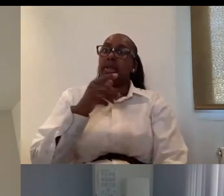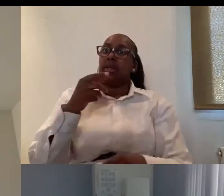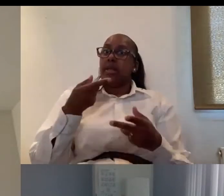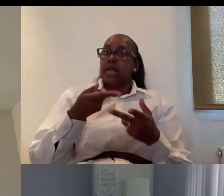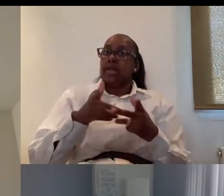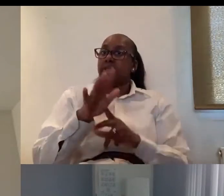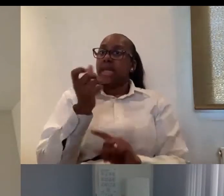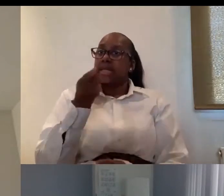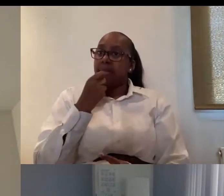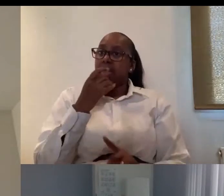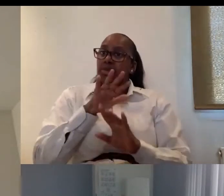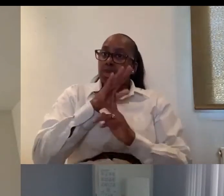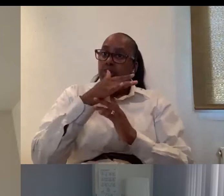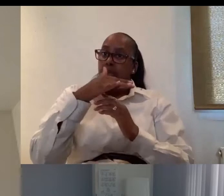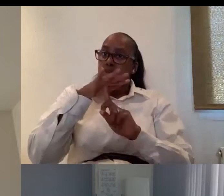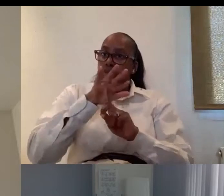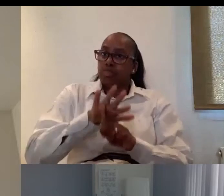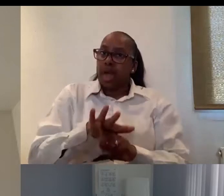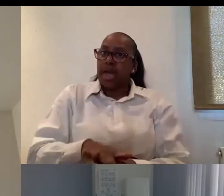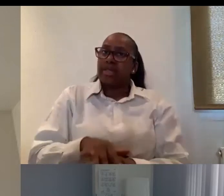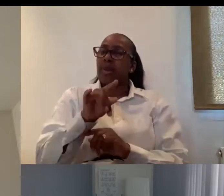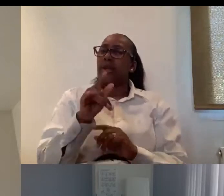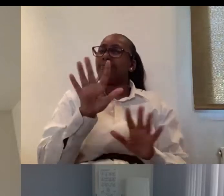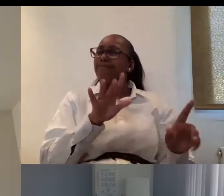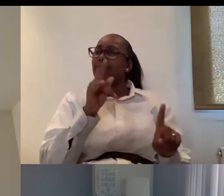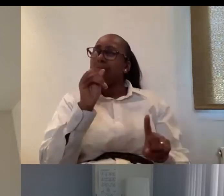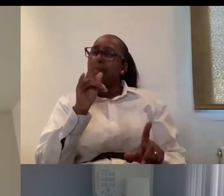taking immunosuppressants. A very small number of